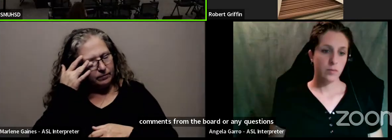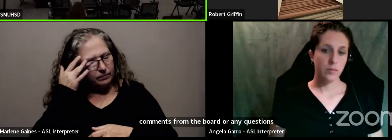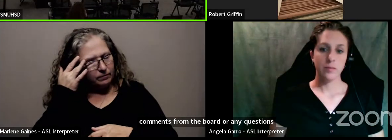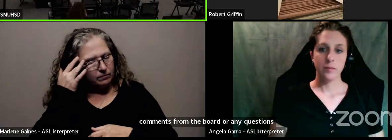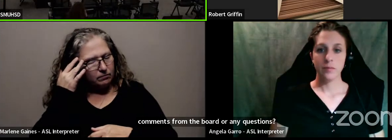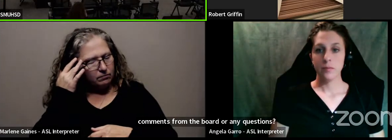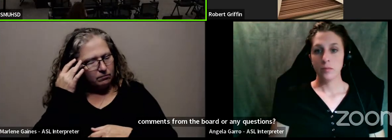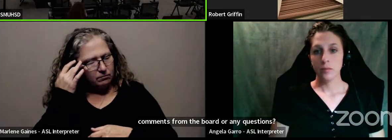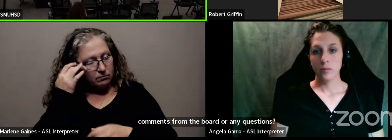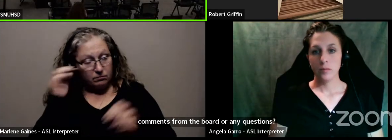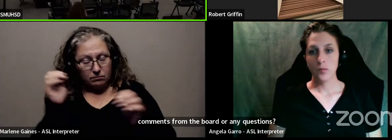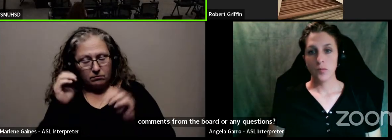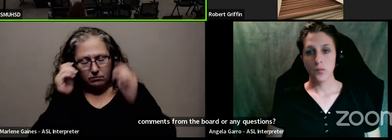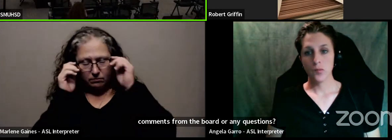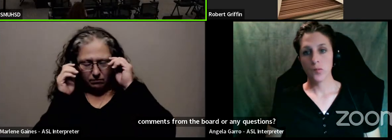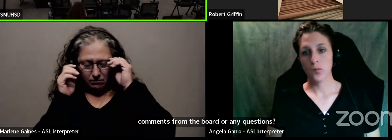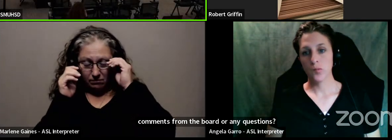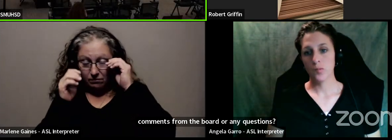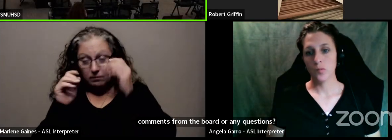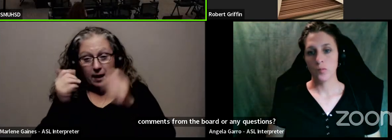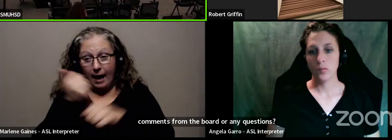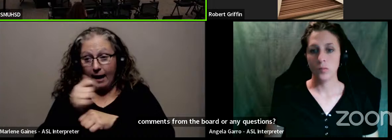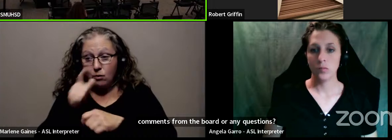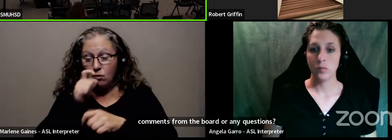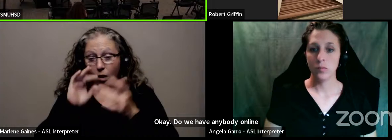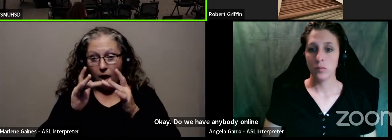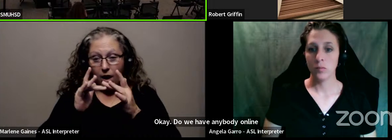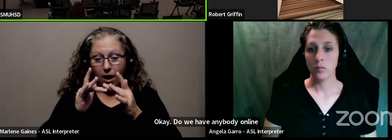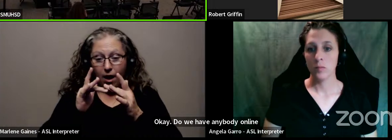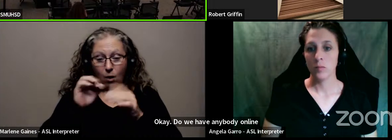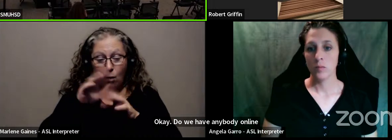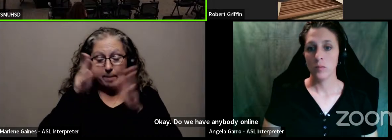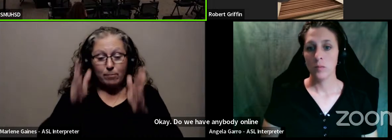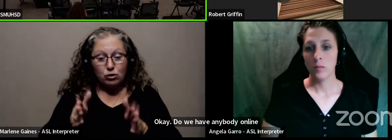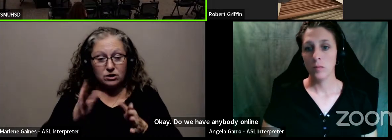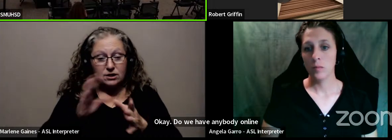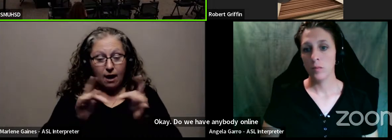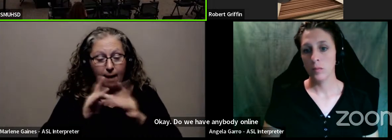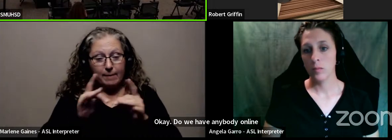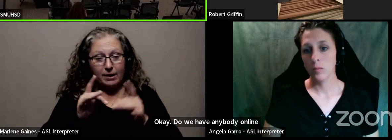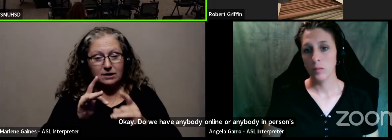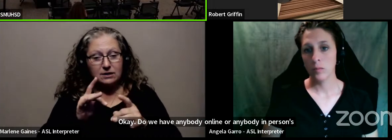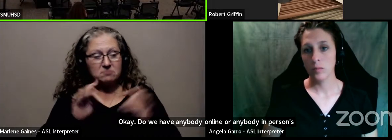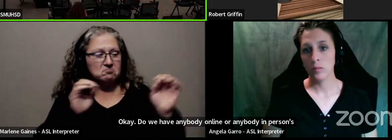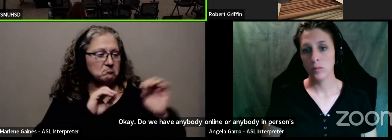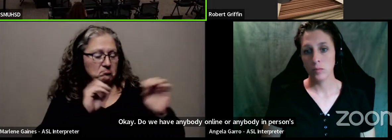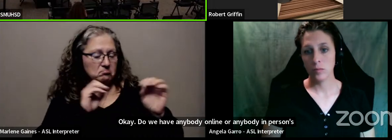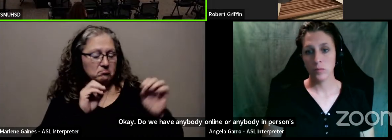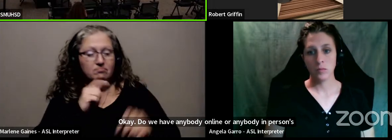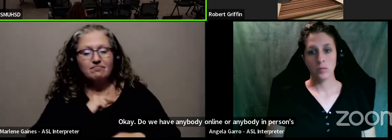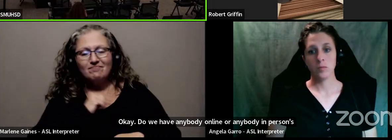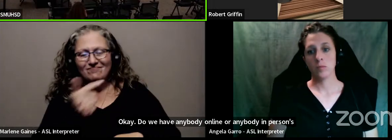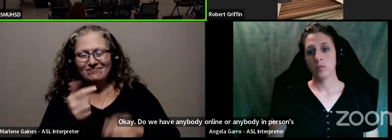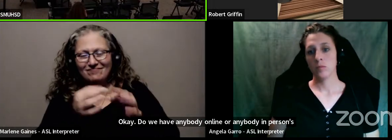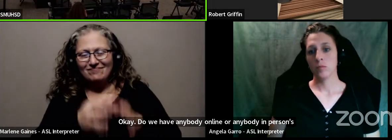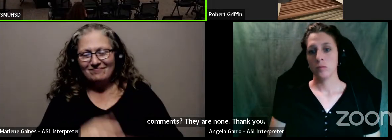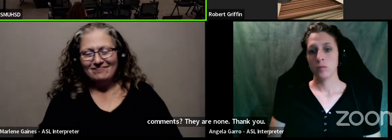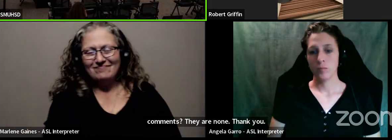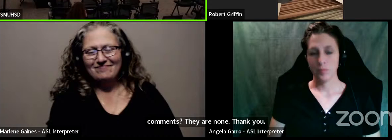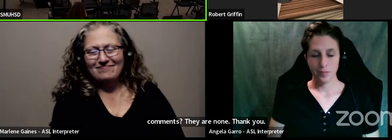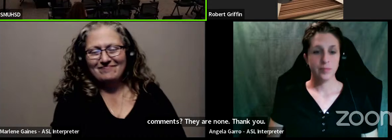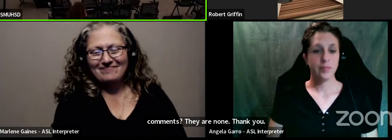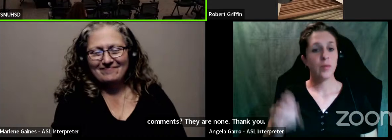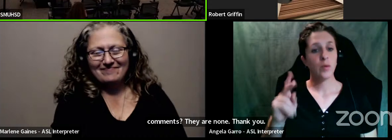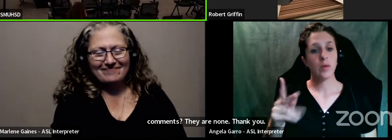No. Do we have anybody online or anybody in person with comments? There are none. Thank you. Okay. At